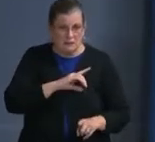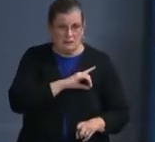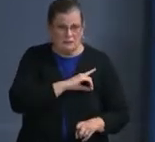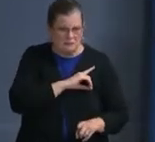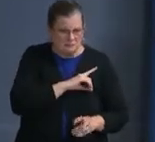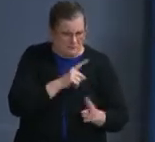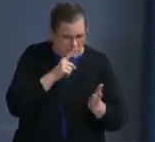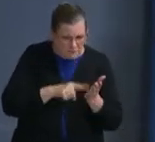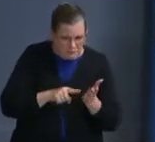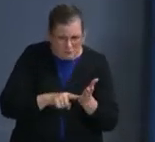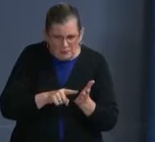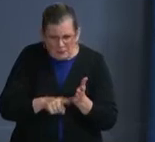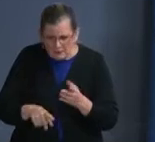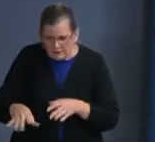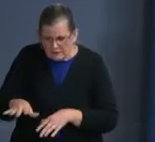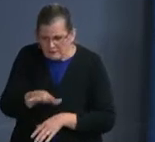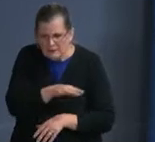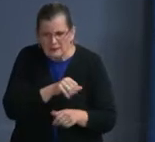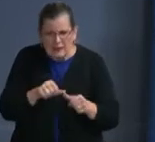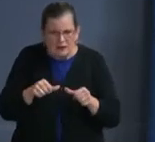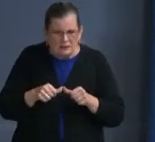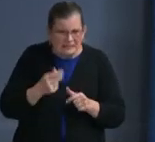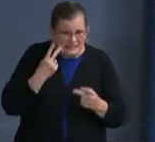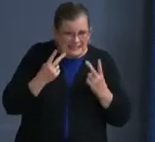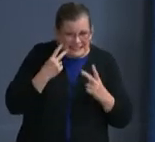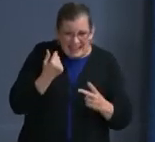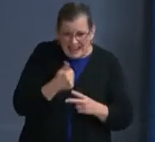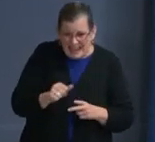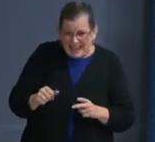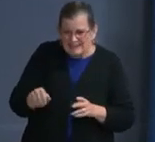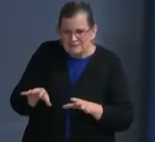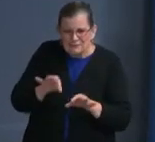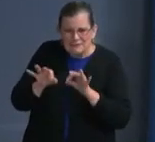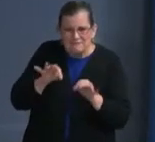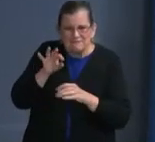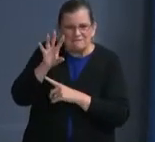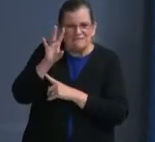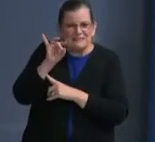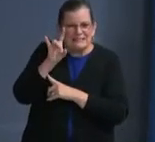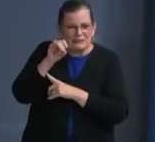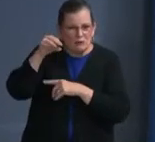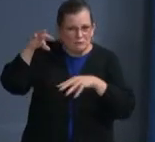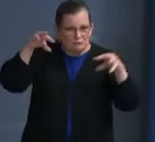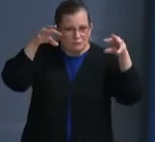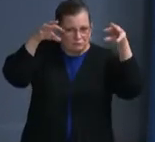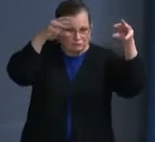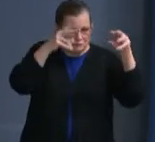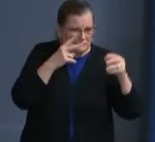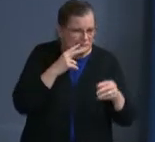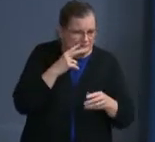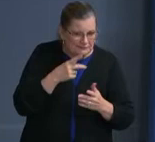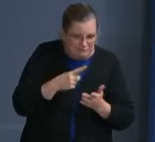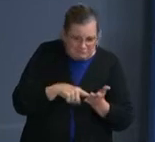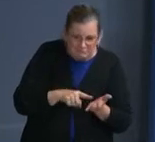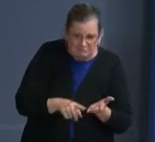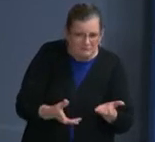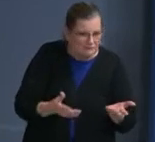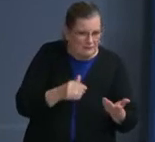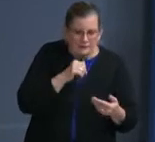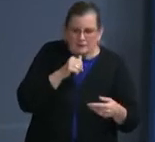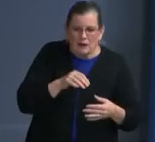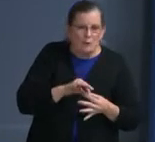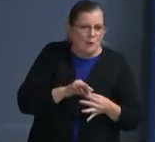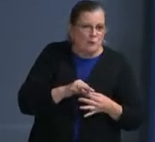area to see if they can get any video. Some of the witnesses on the scene, frankly, were uncooperative and did